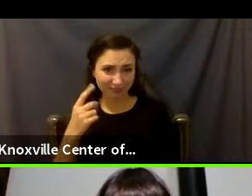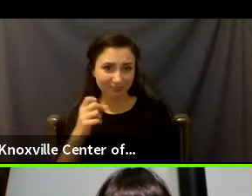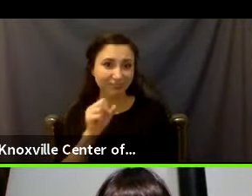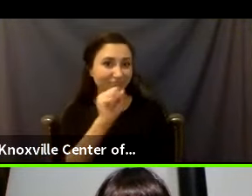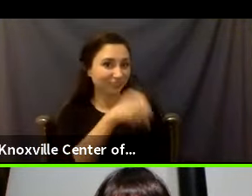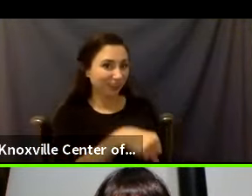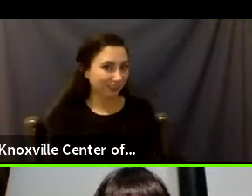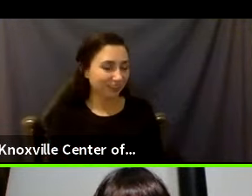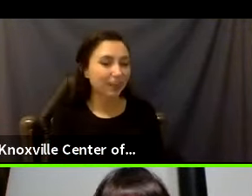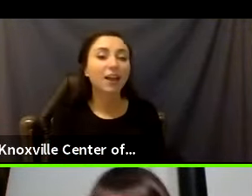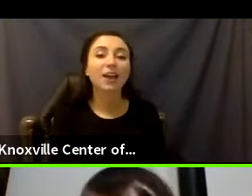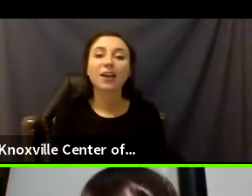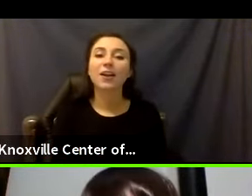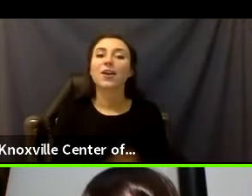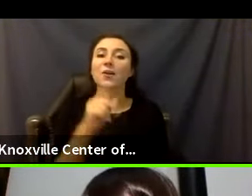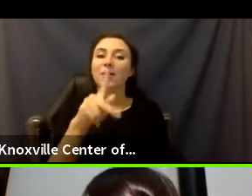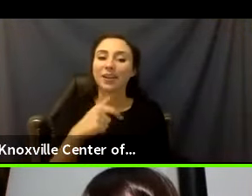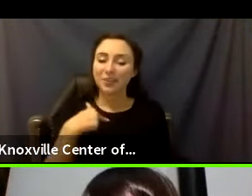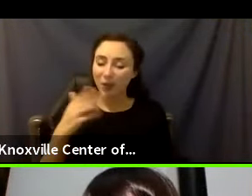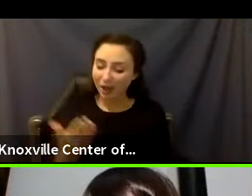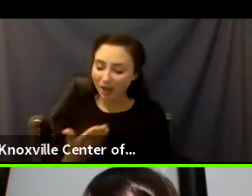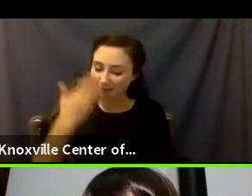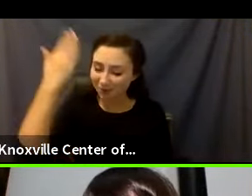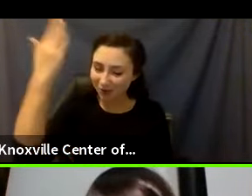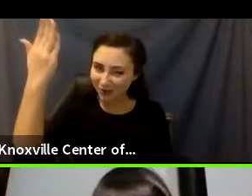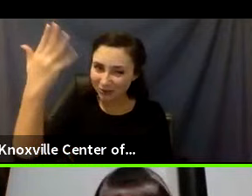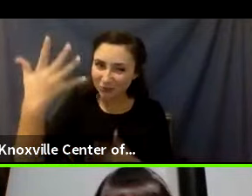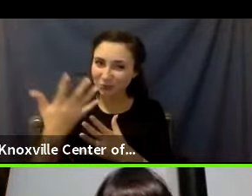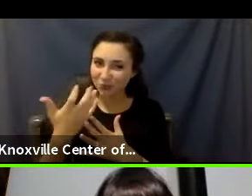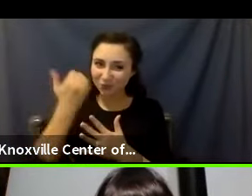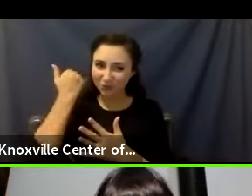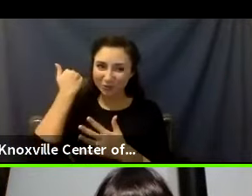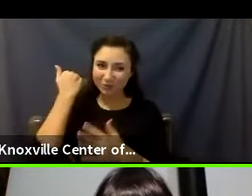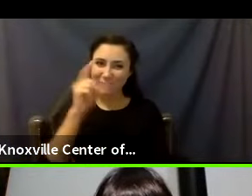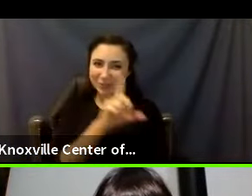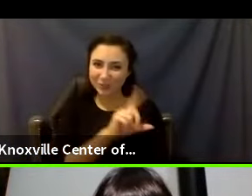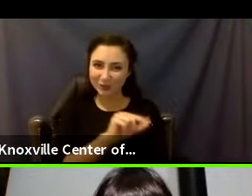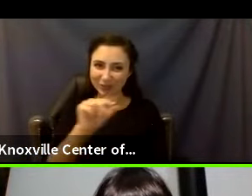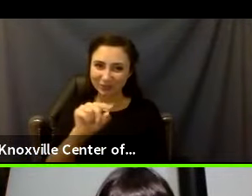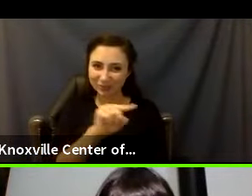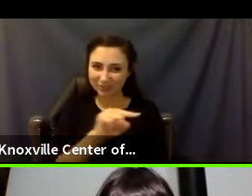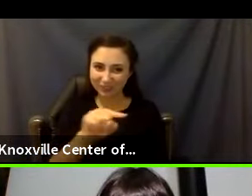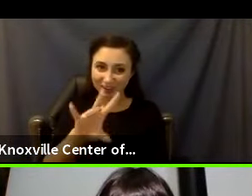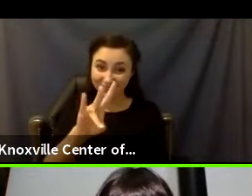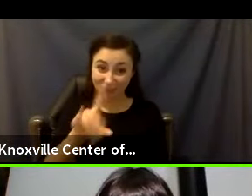Yes. Okay, so I should make a motion to rescind 2020-7 first.